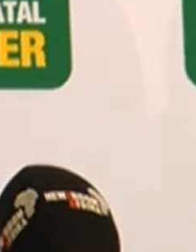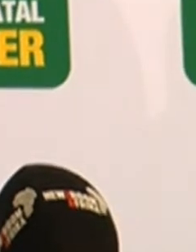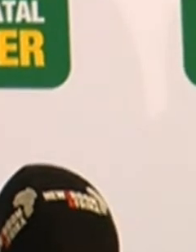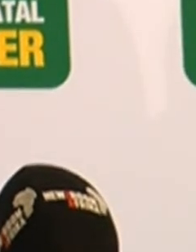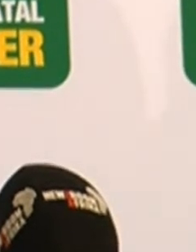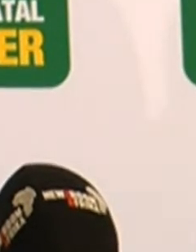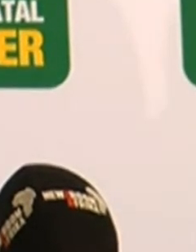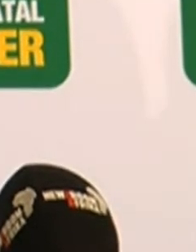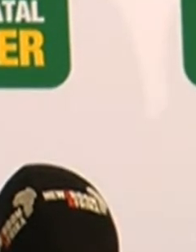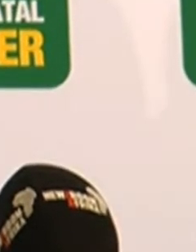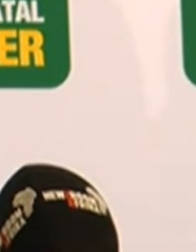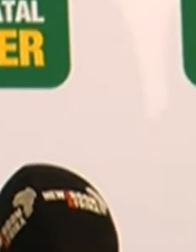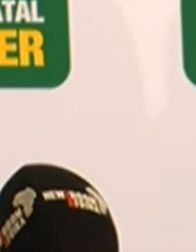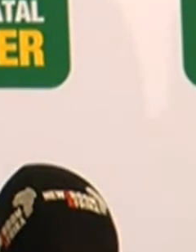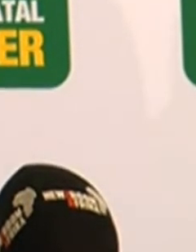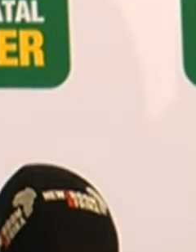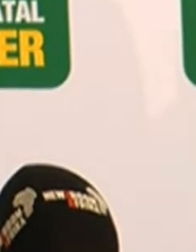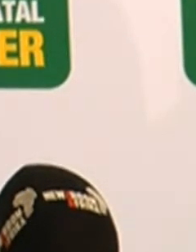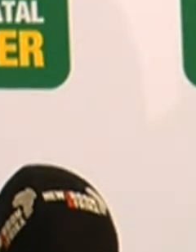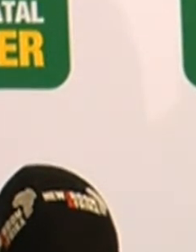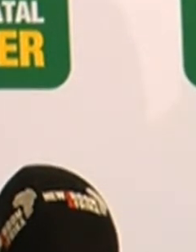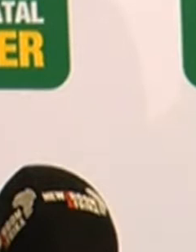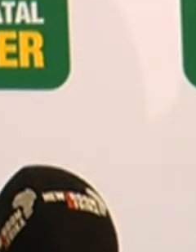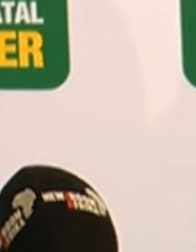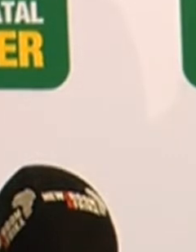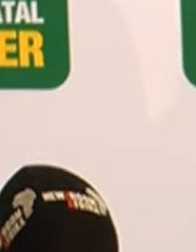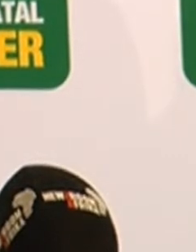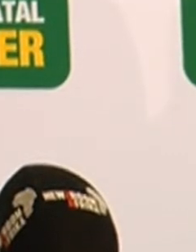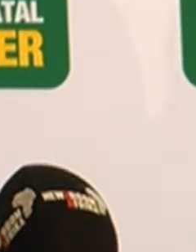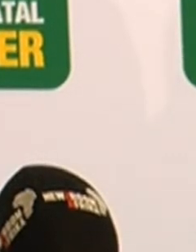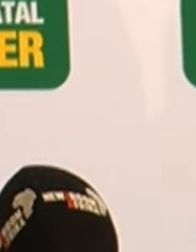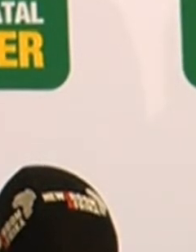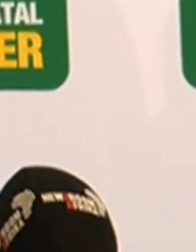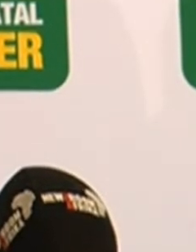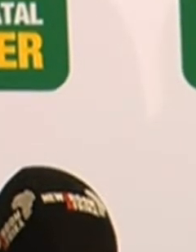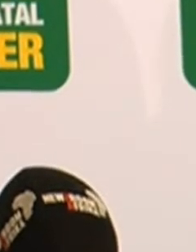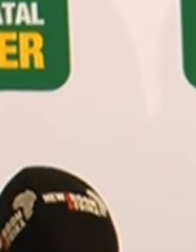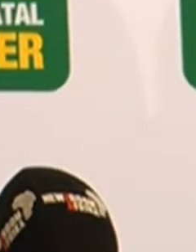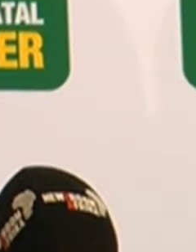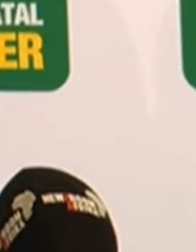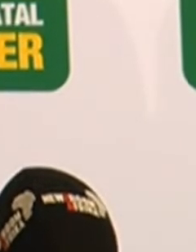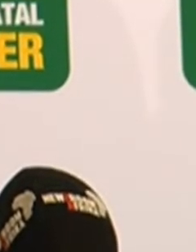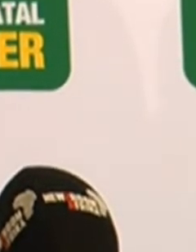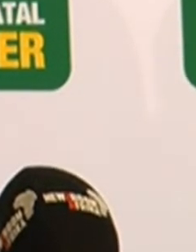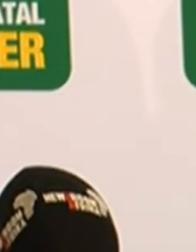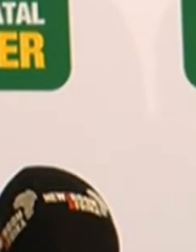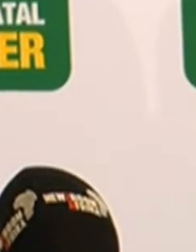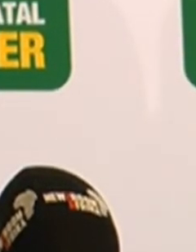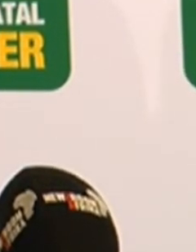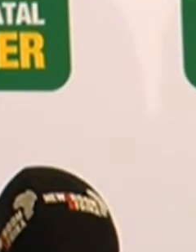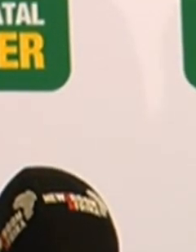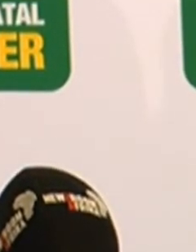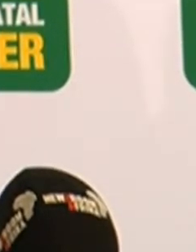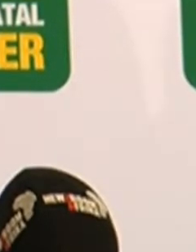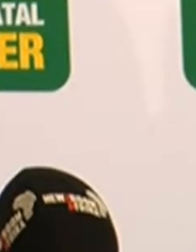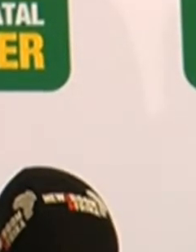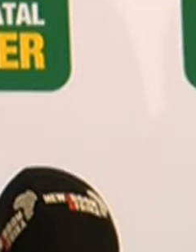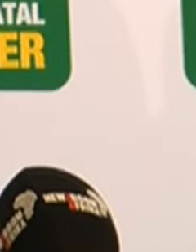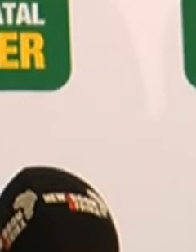positive implications on jobs and economic growth. The strategy will be launched soon as part of